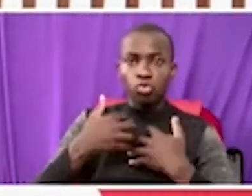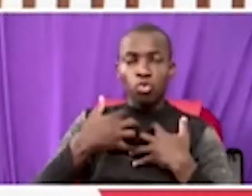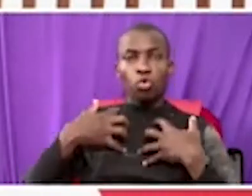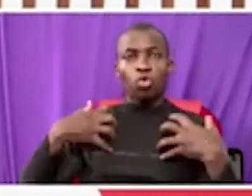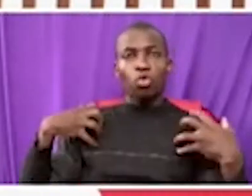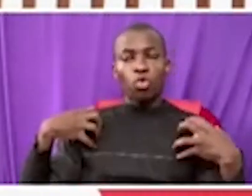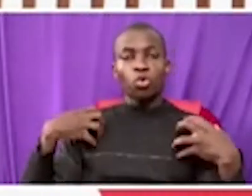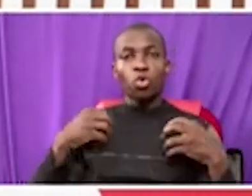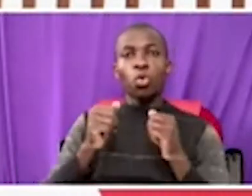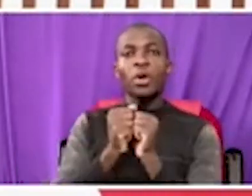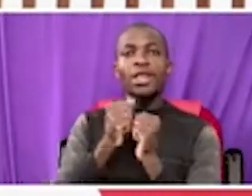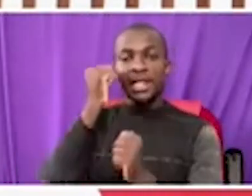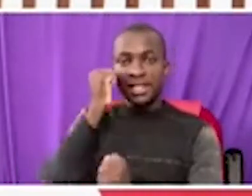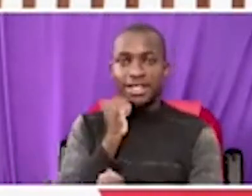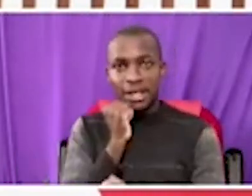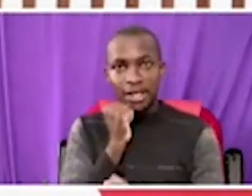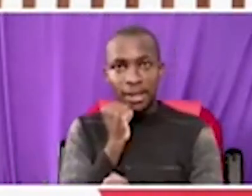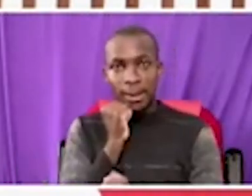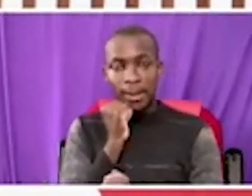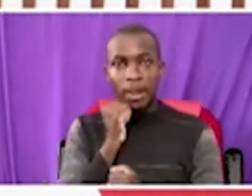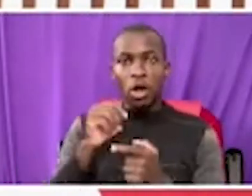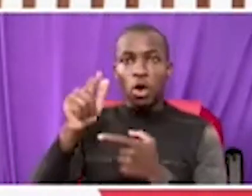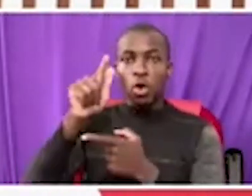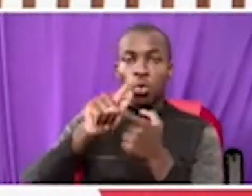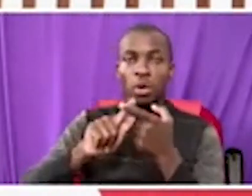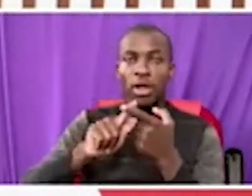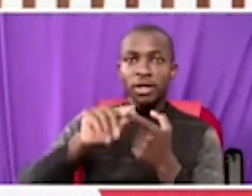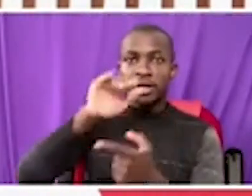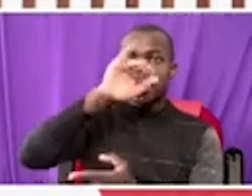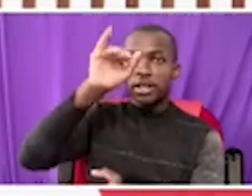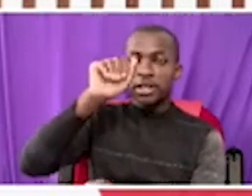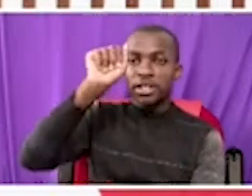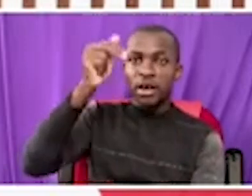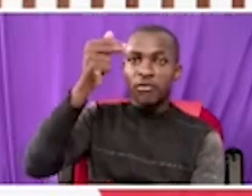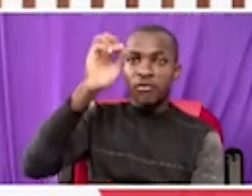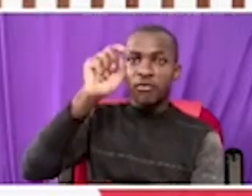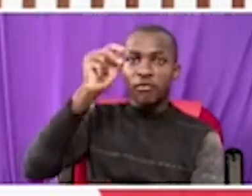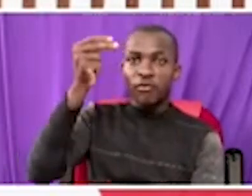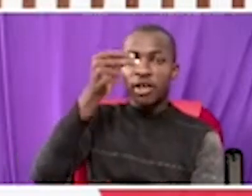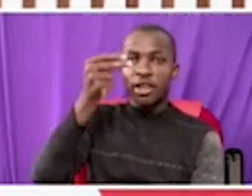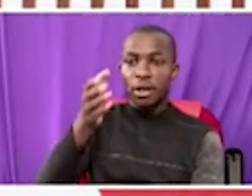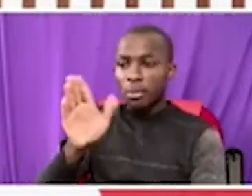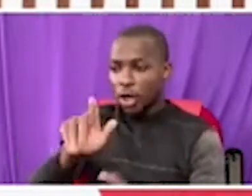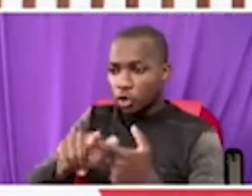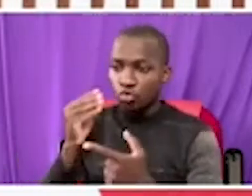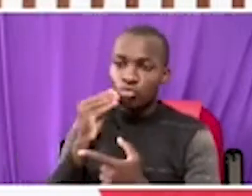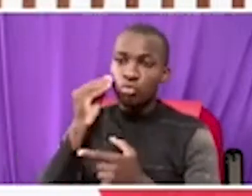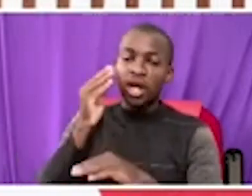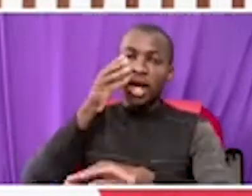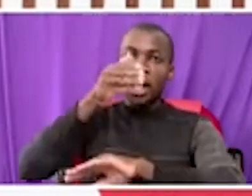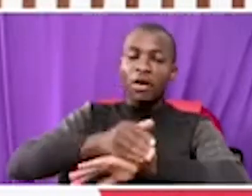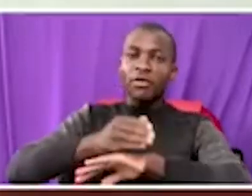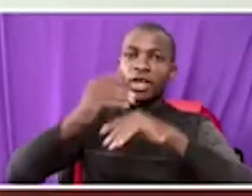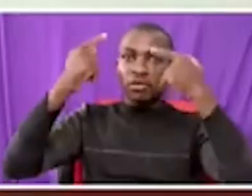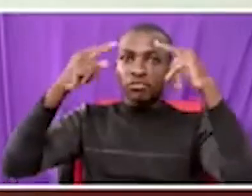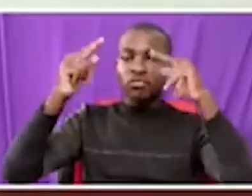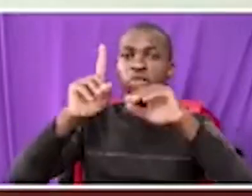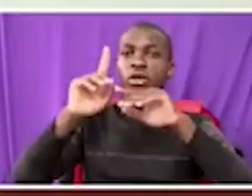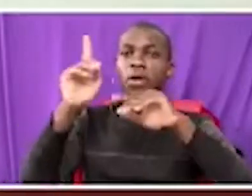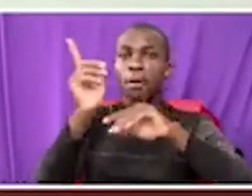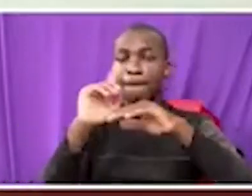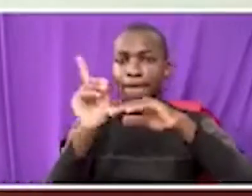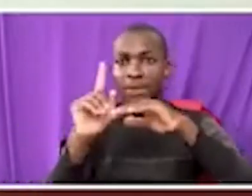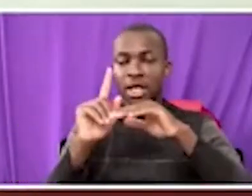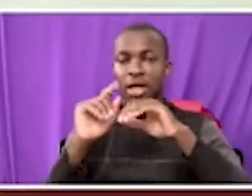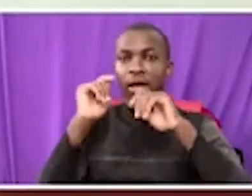grief. When Jephthah was running back to his home after a successful military campaign, he had